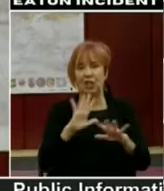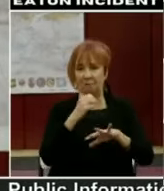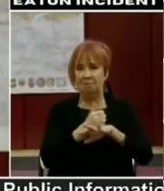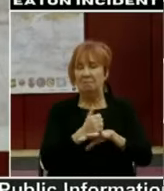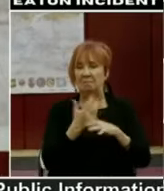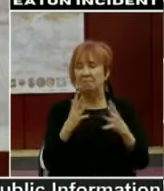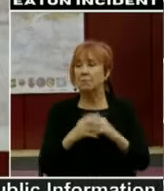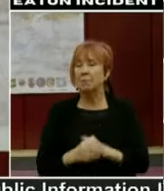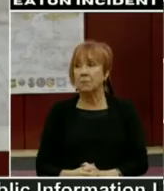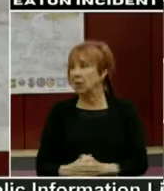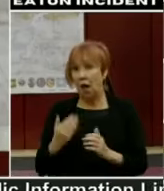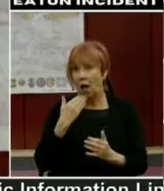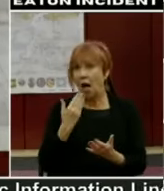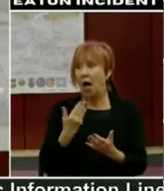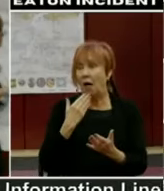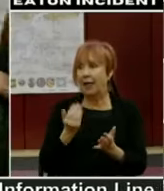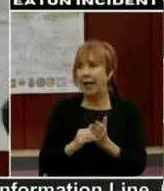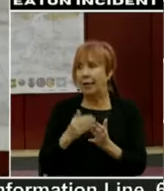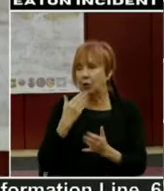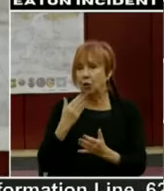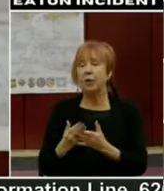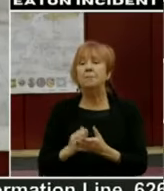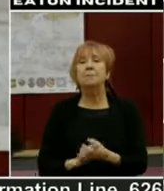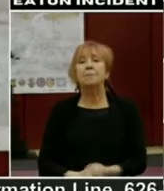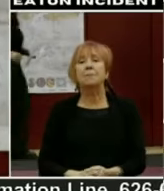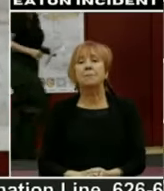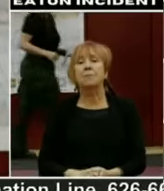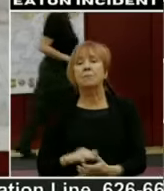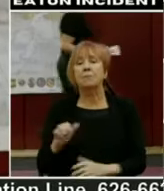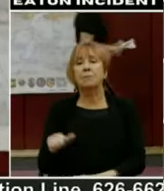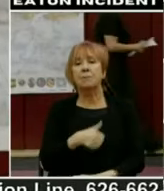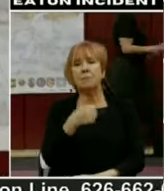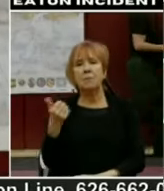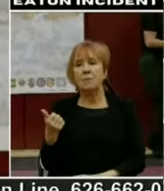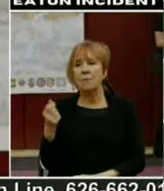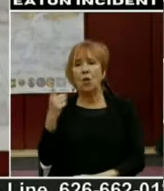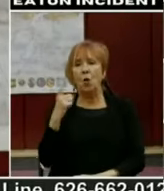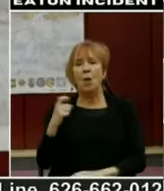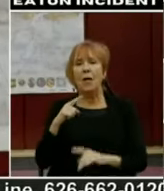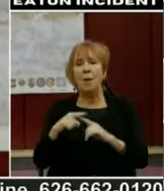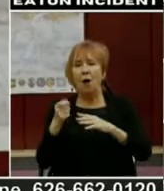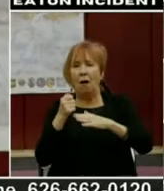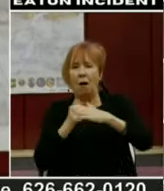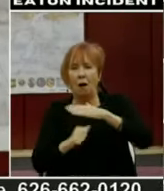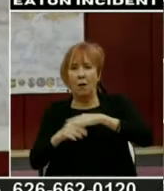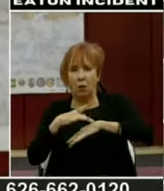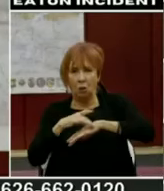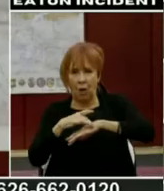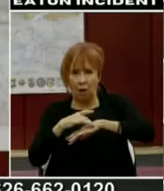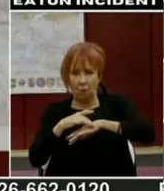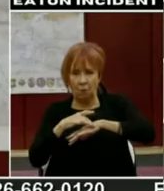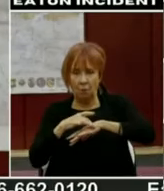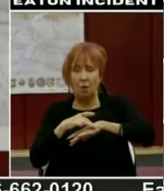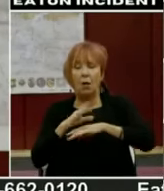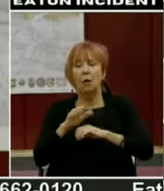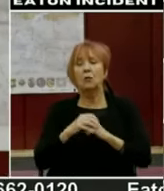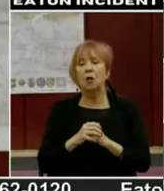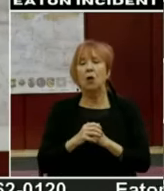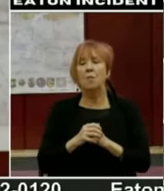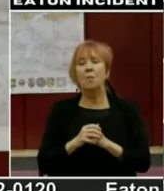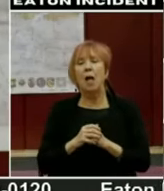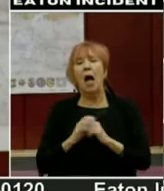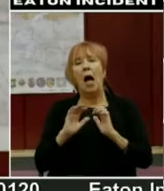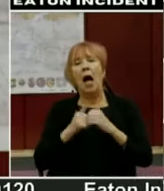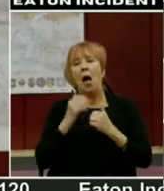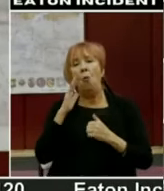good questions, thank you, was around undergrounding. Let me talk just briefly about SC's approach to rebuilding the grid in the